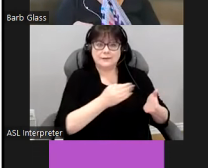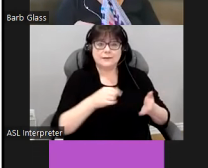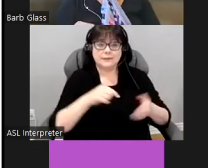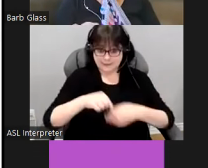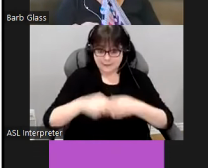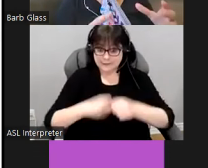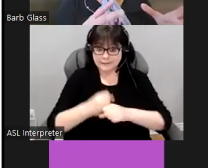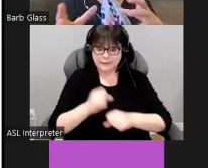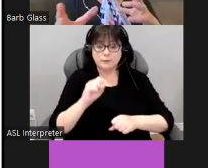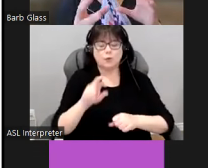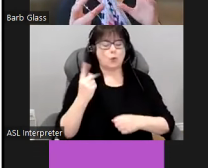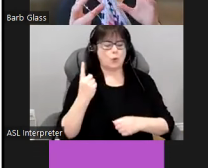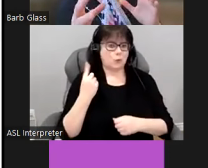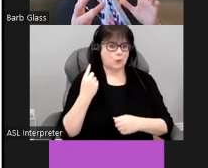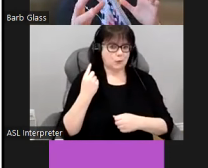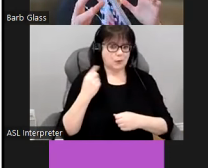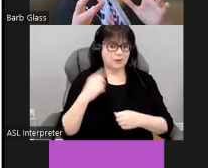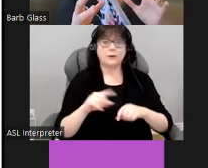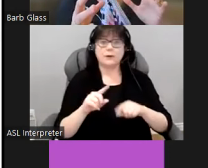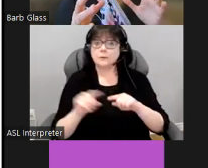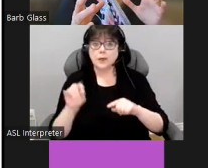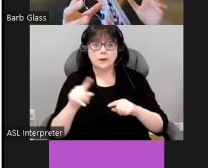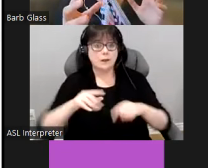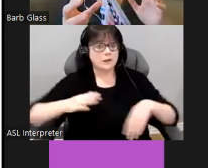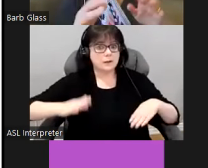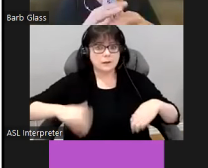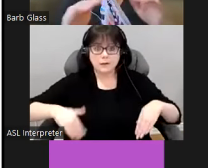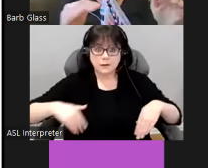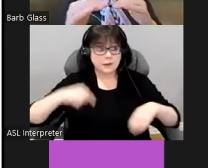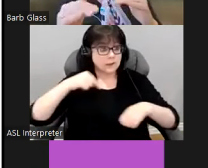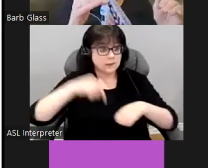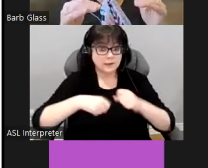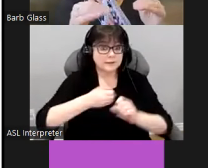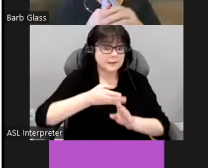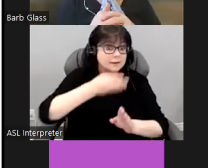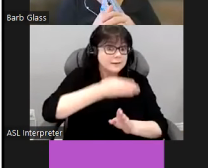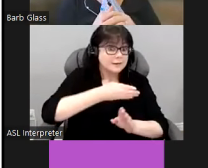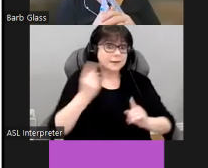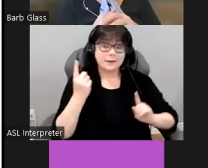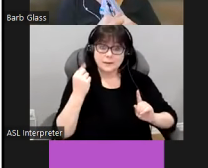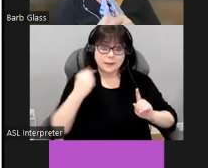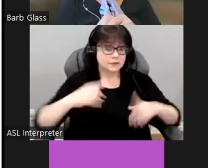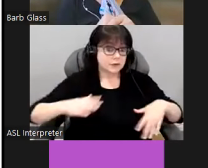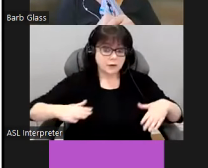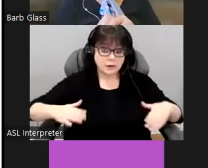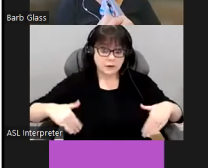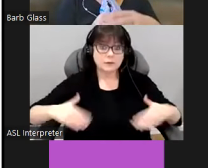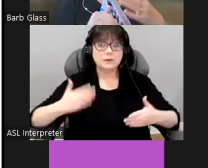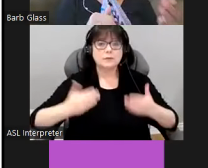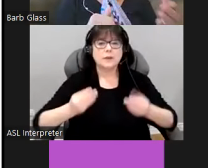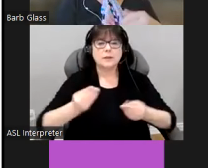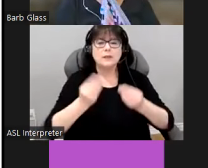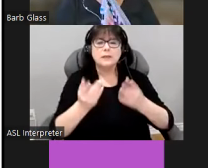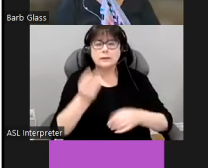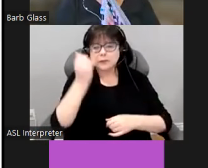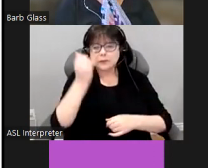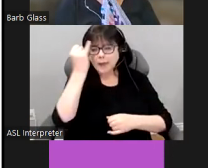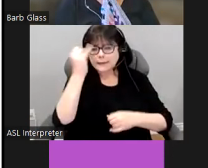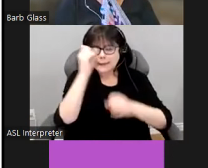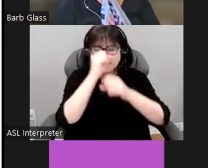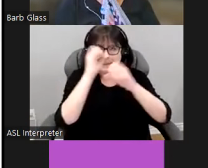in the event that you didn't, and in the spirit of giving everyone a similar starting point of information, then we